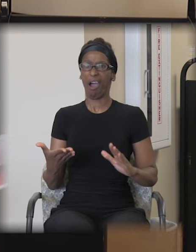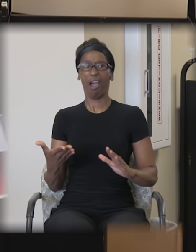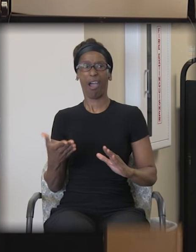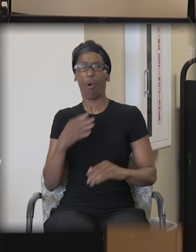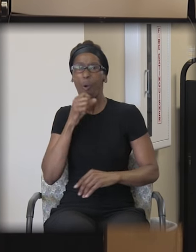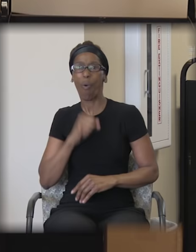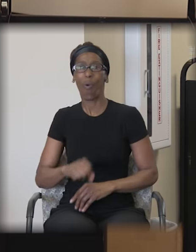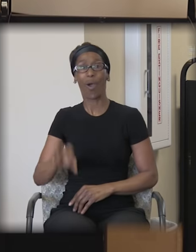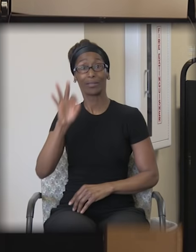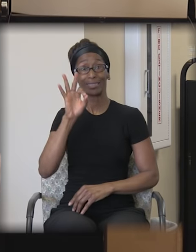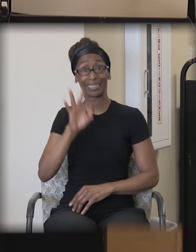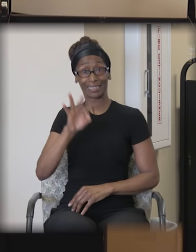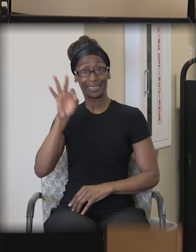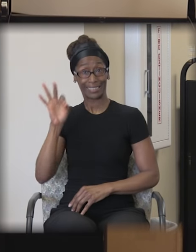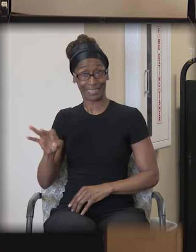The William Hoy story.